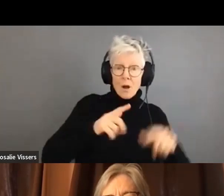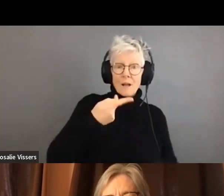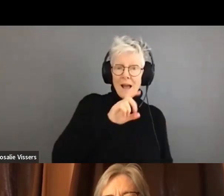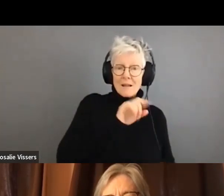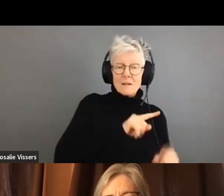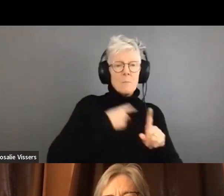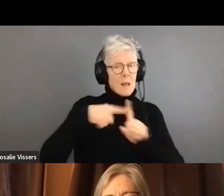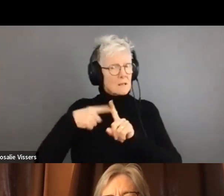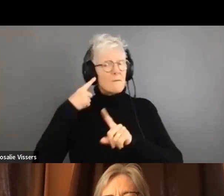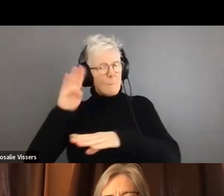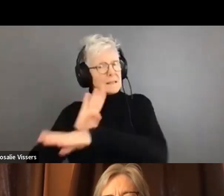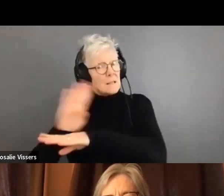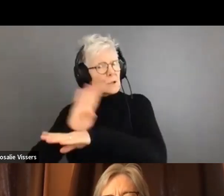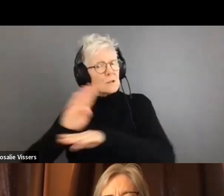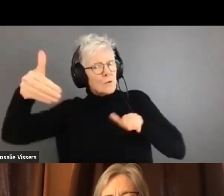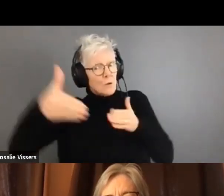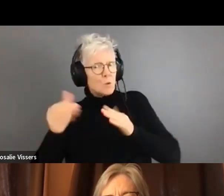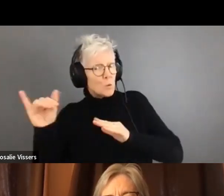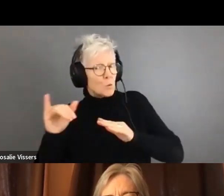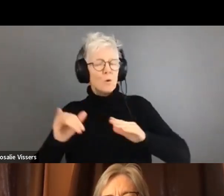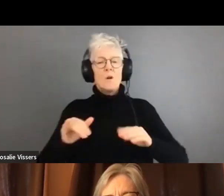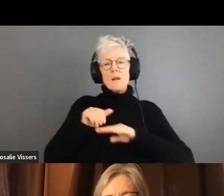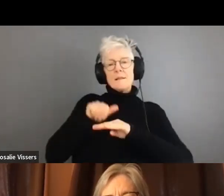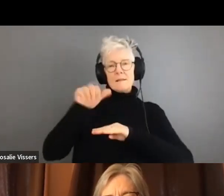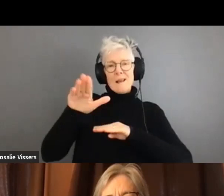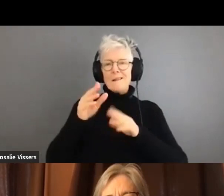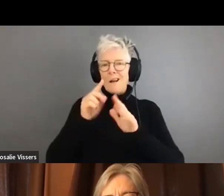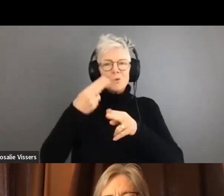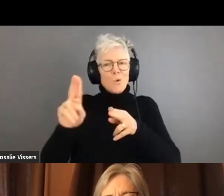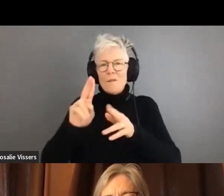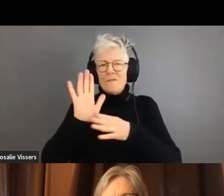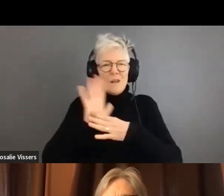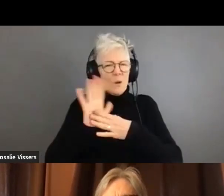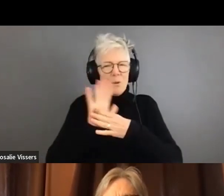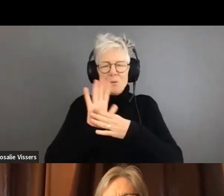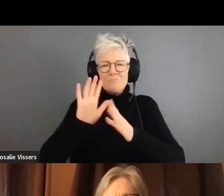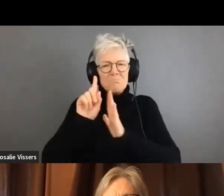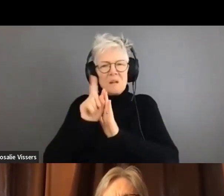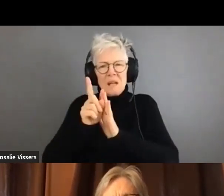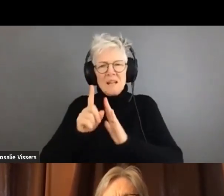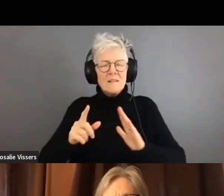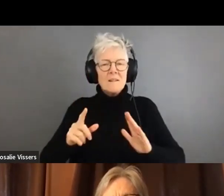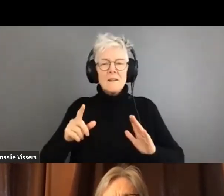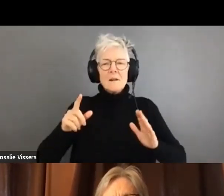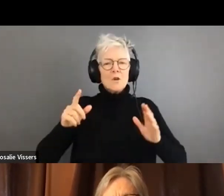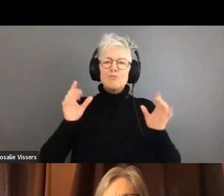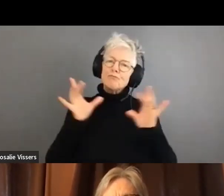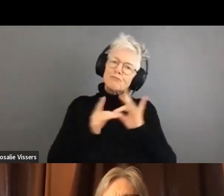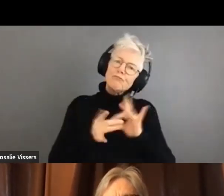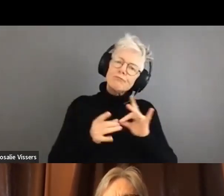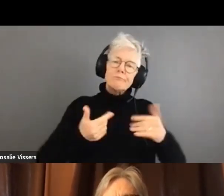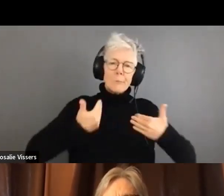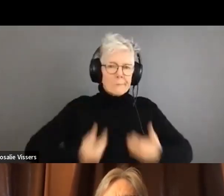introductions. And what I do with that is I basically, in about a minute, minute and a half, give the who, what, where, and why. And I'm saying,